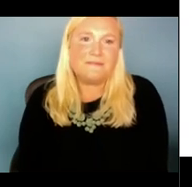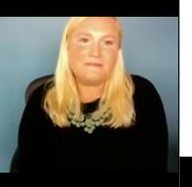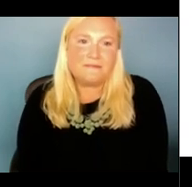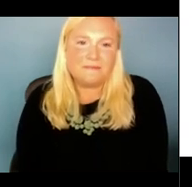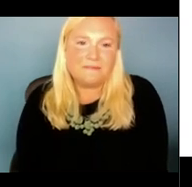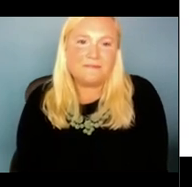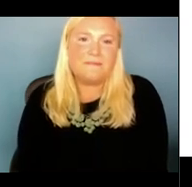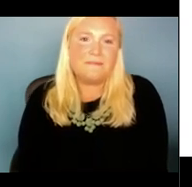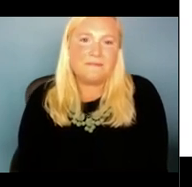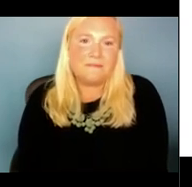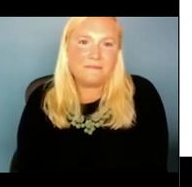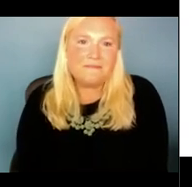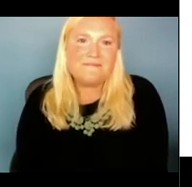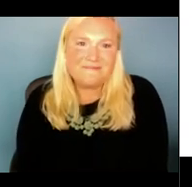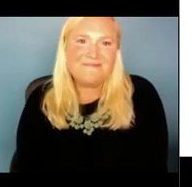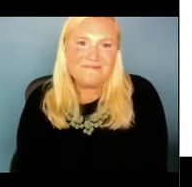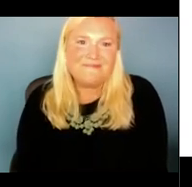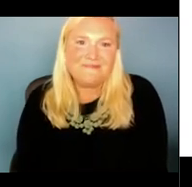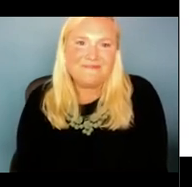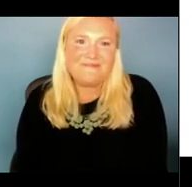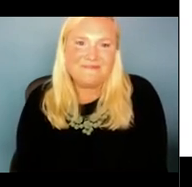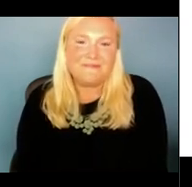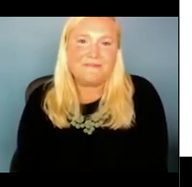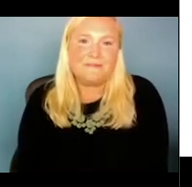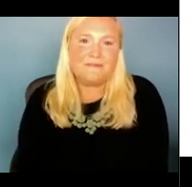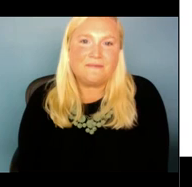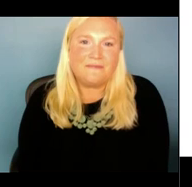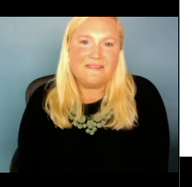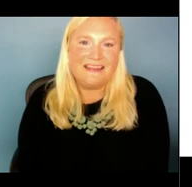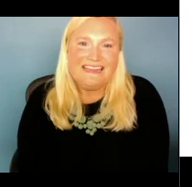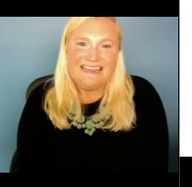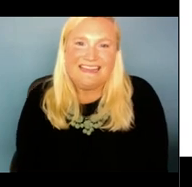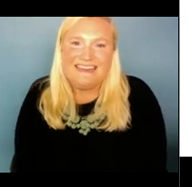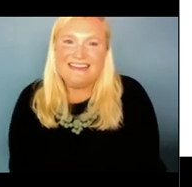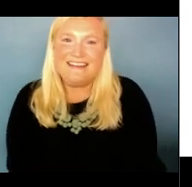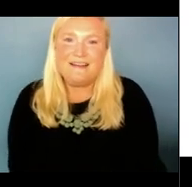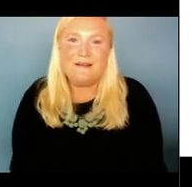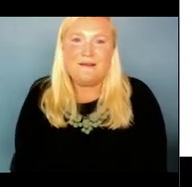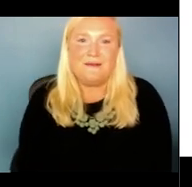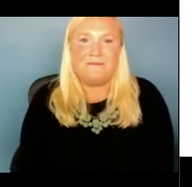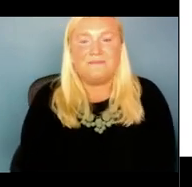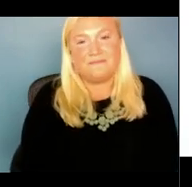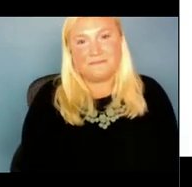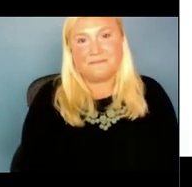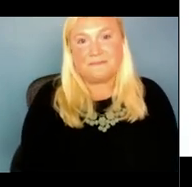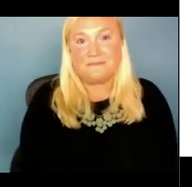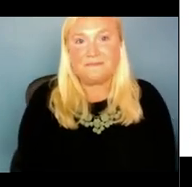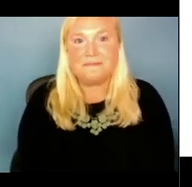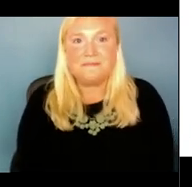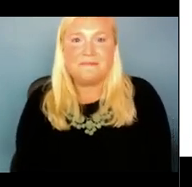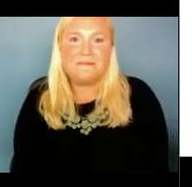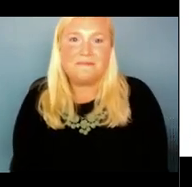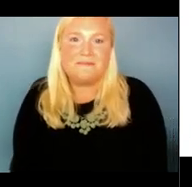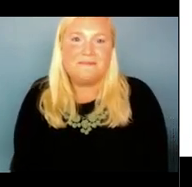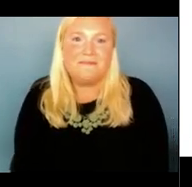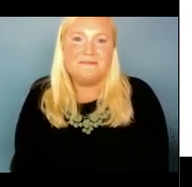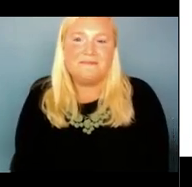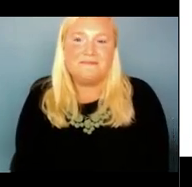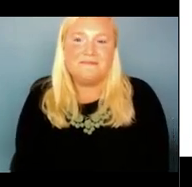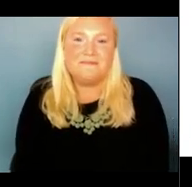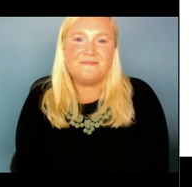you share about it? You bet. Now, if Nina were here, I would want to defer to her, of course,